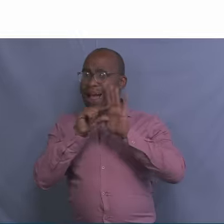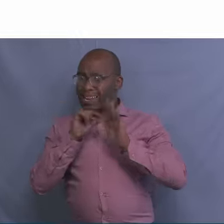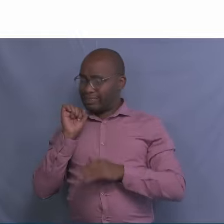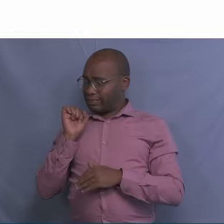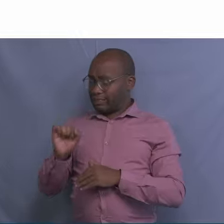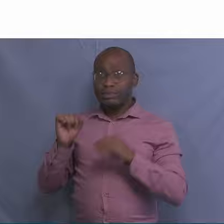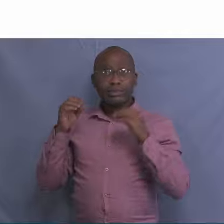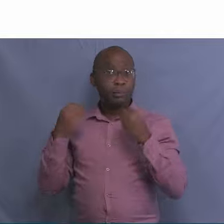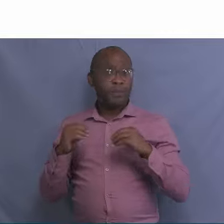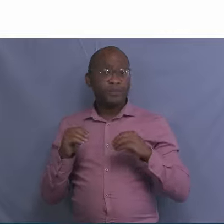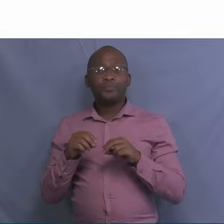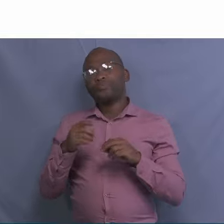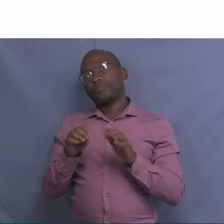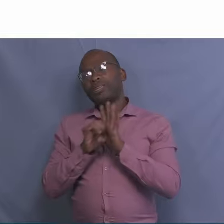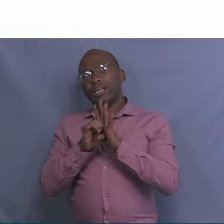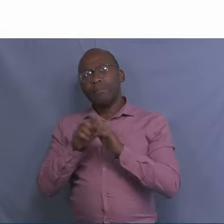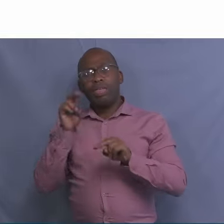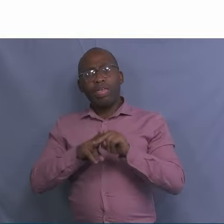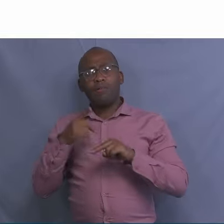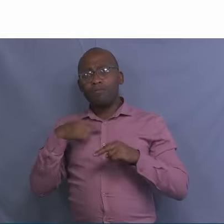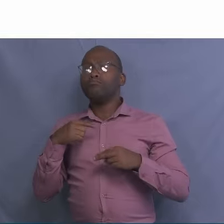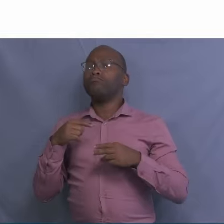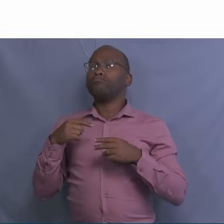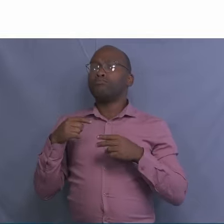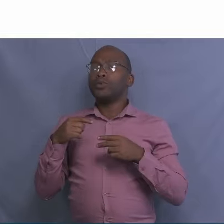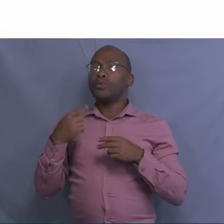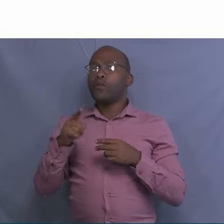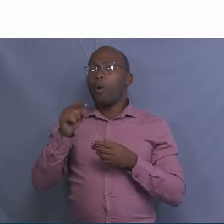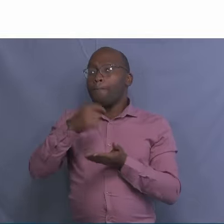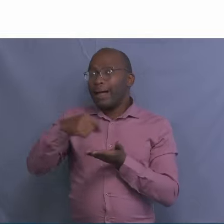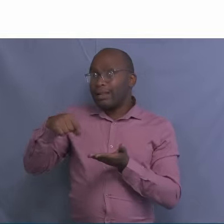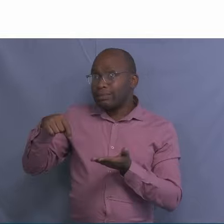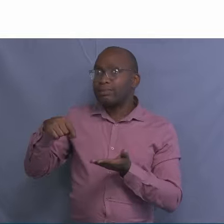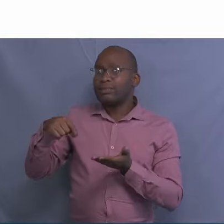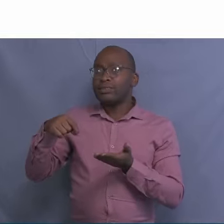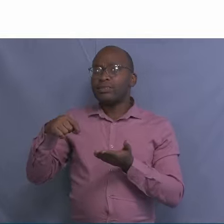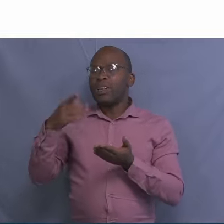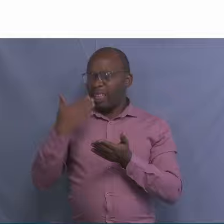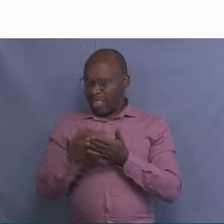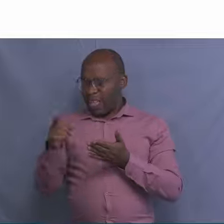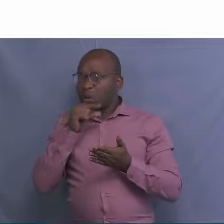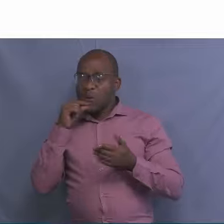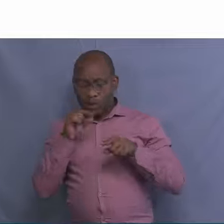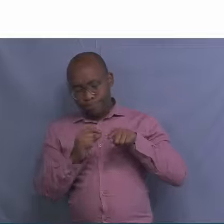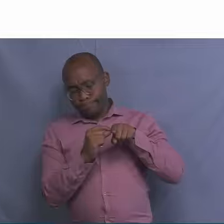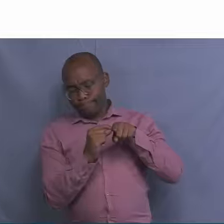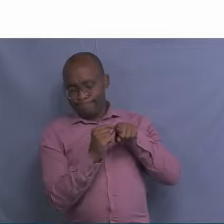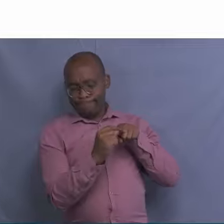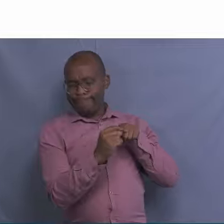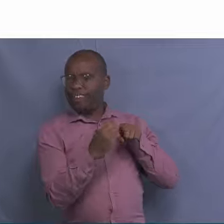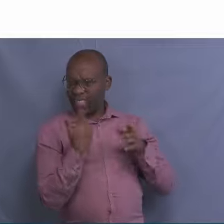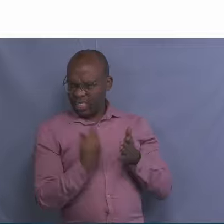to be distributing pens, can that name be easily used or put in a pen? Or can that name